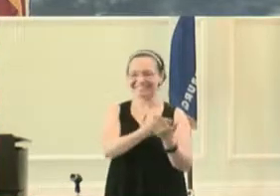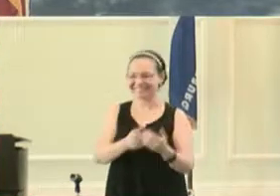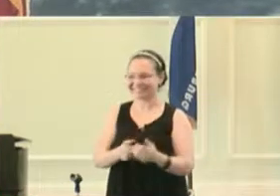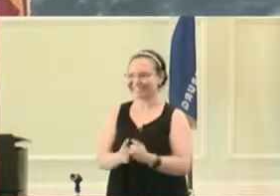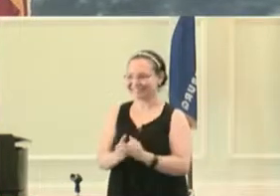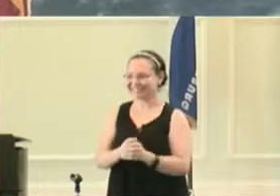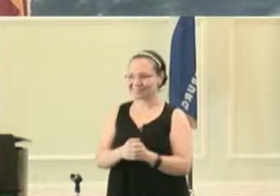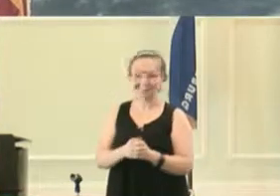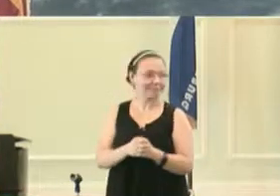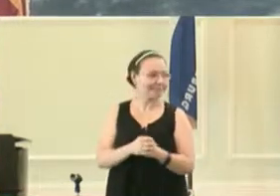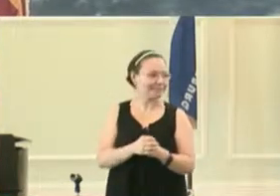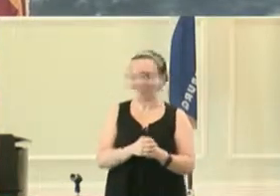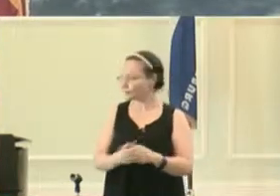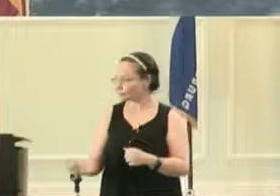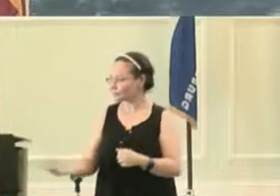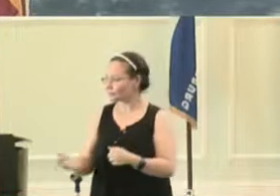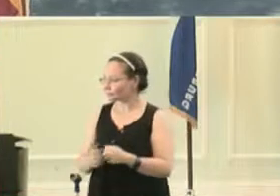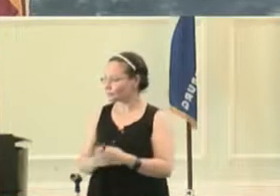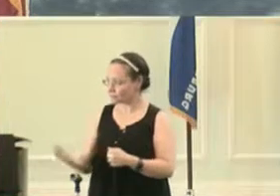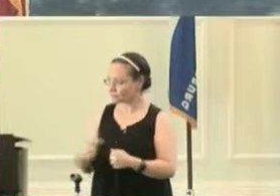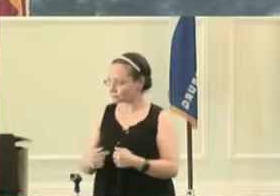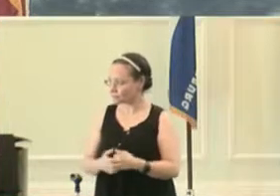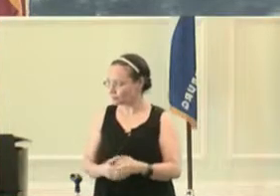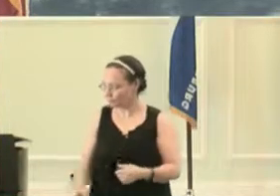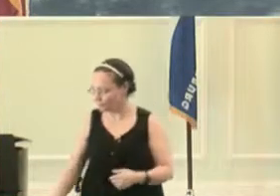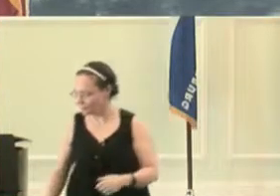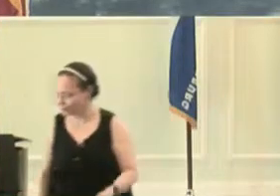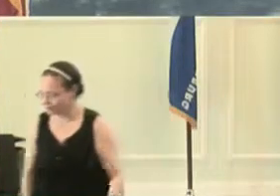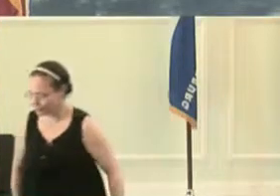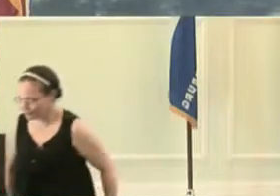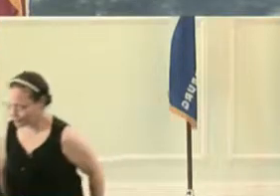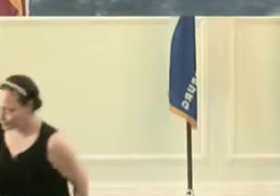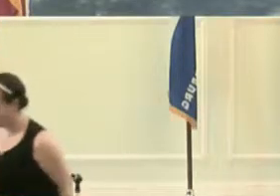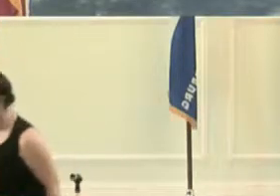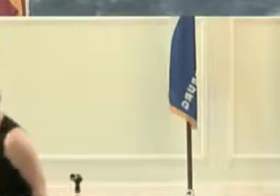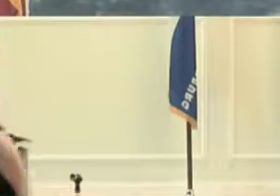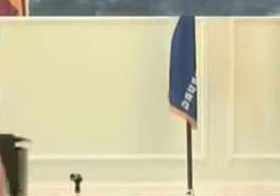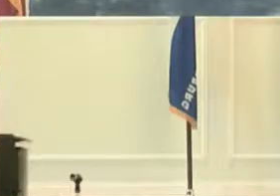You know the story. And it's good to see